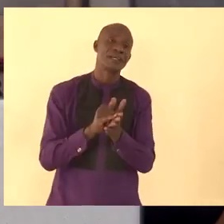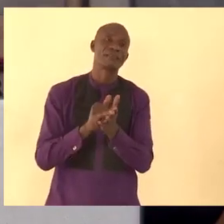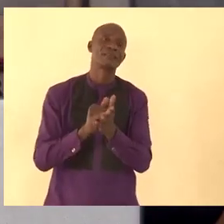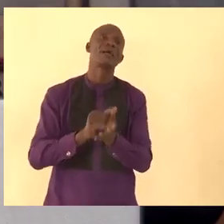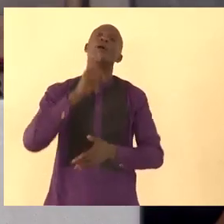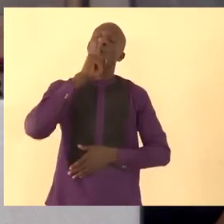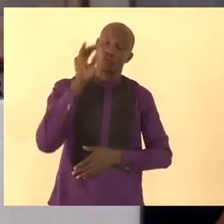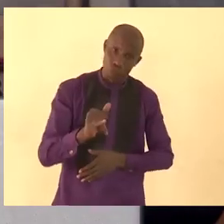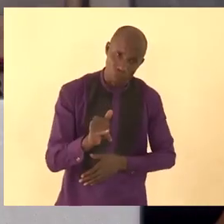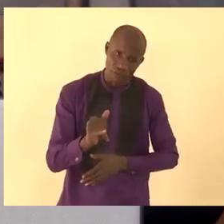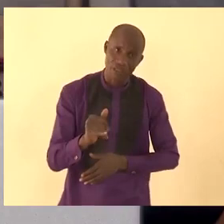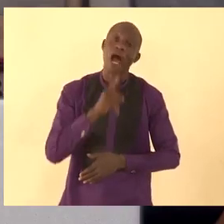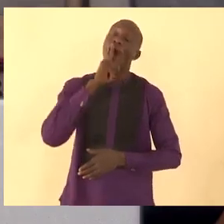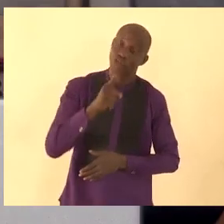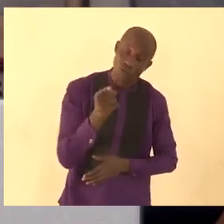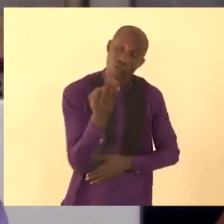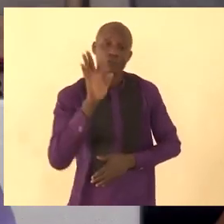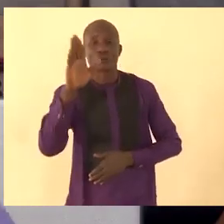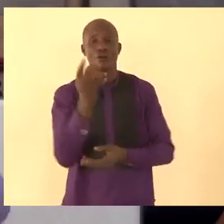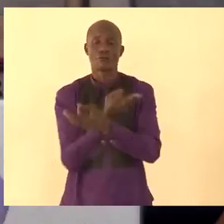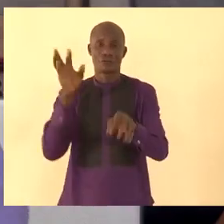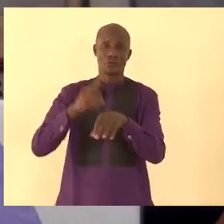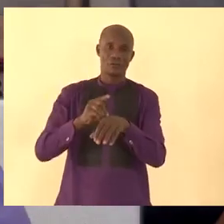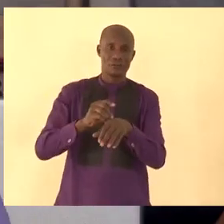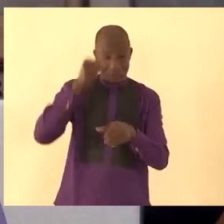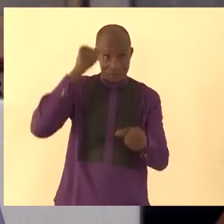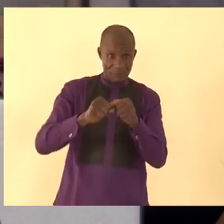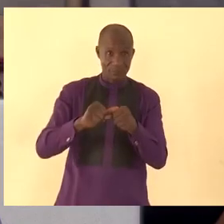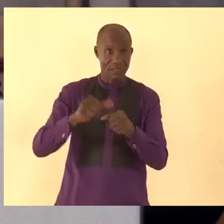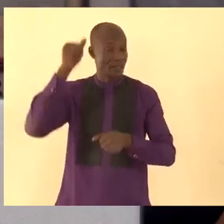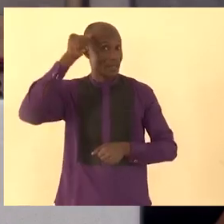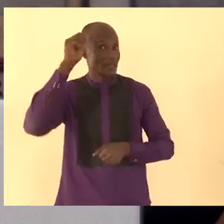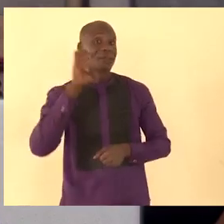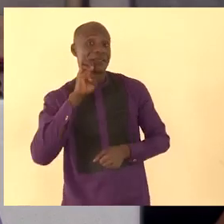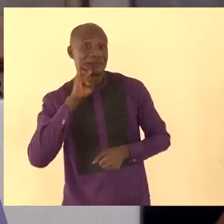that can really guarantee your freedom. You see the freedom that Adam and Eve had?